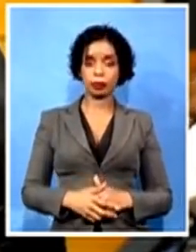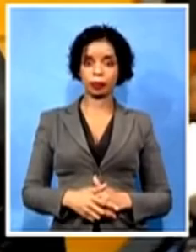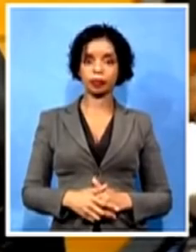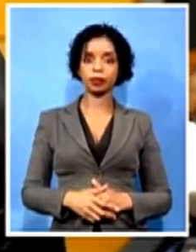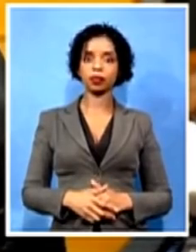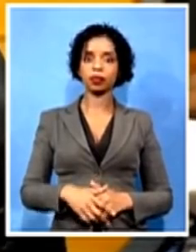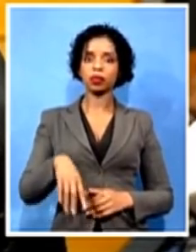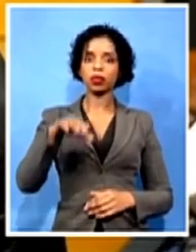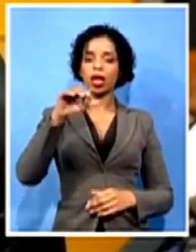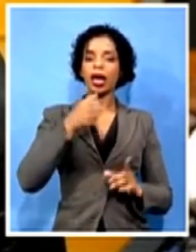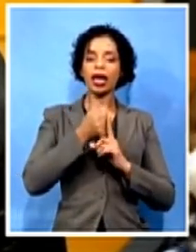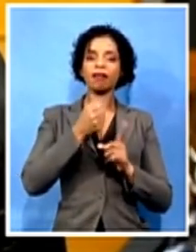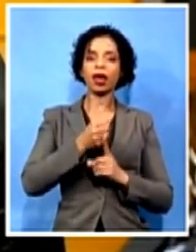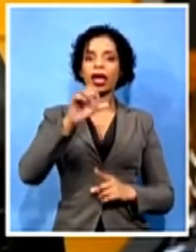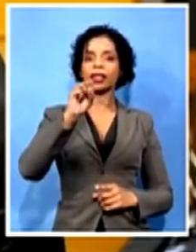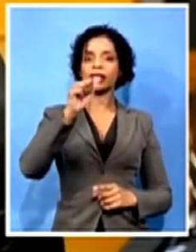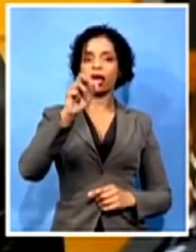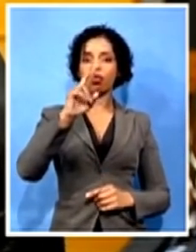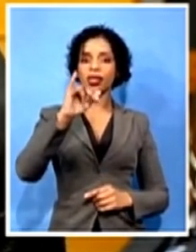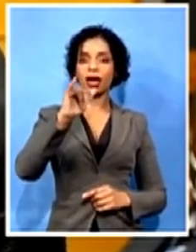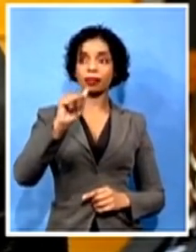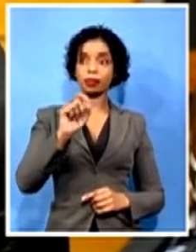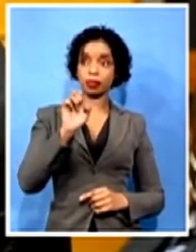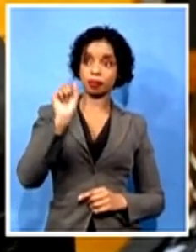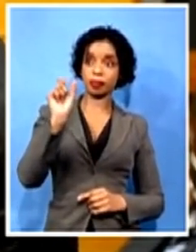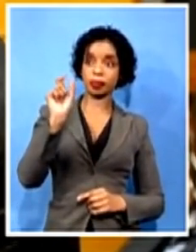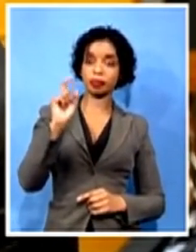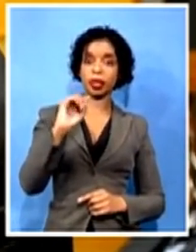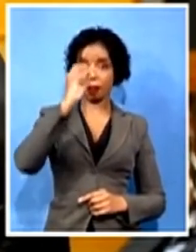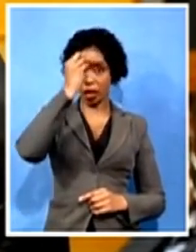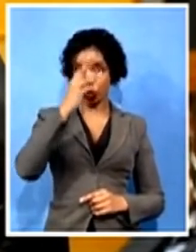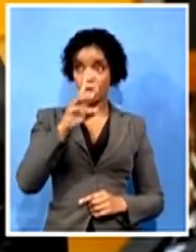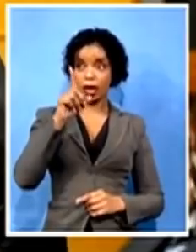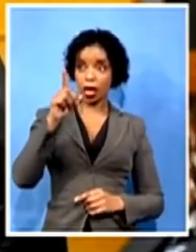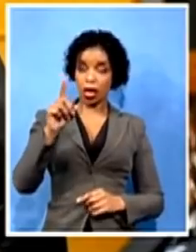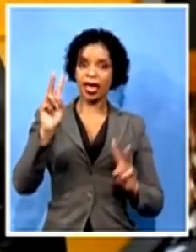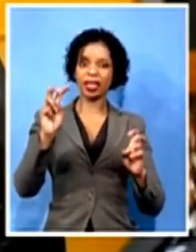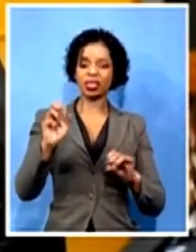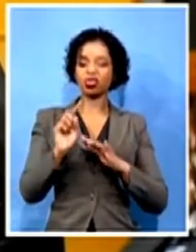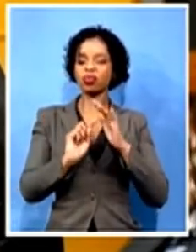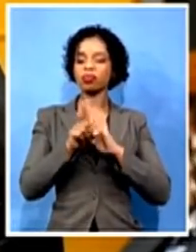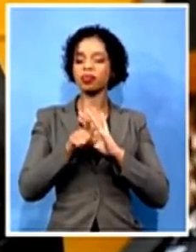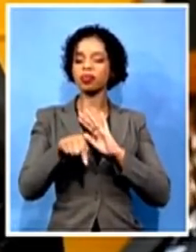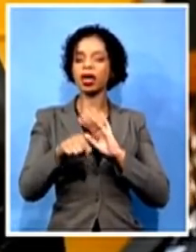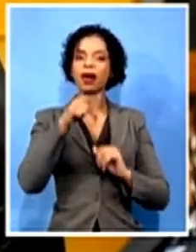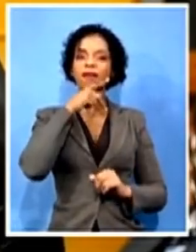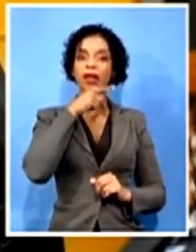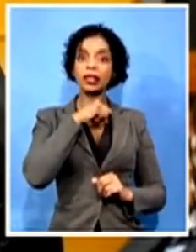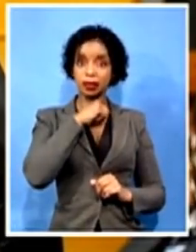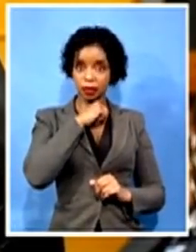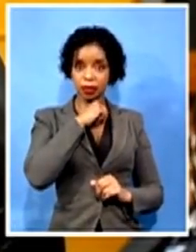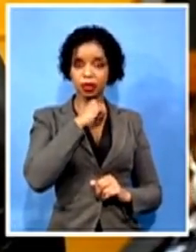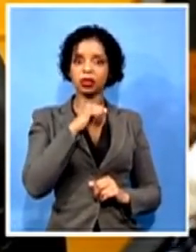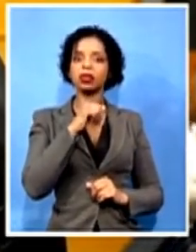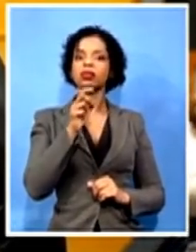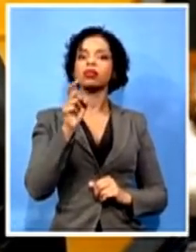the one in Pretoria where the accused Mr. Agrizzi will appear on Friday, I informed him, and he was fully aware when he said, well, what is the